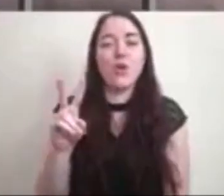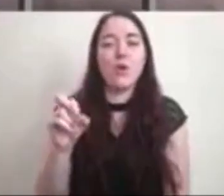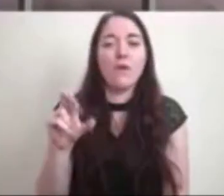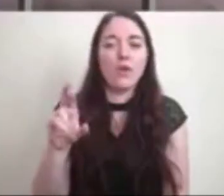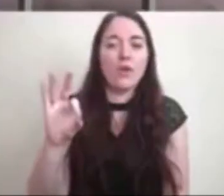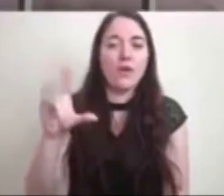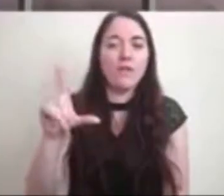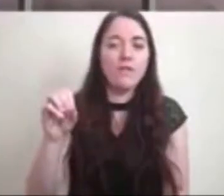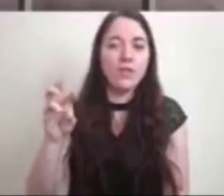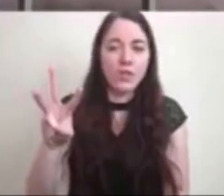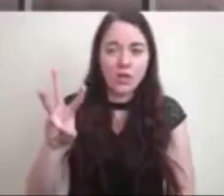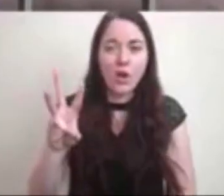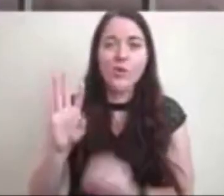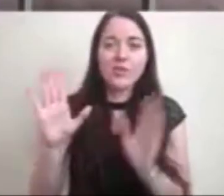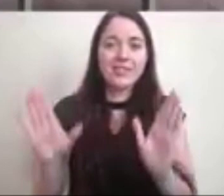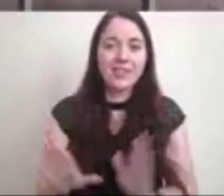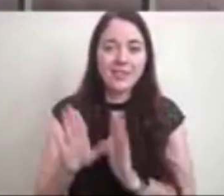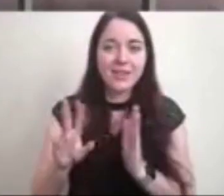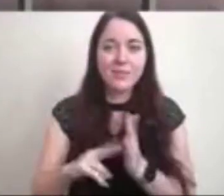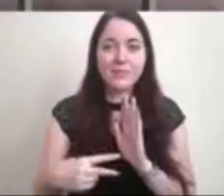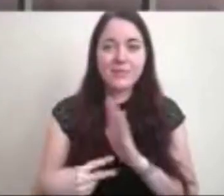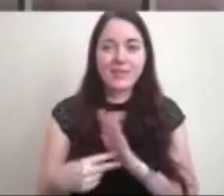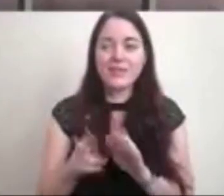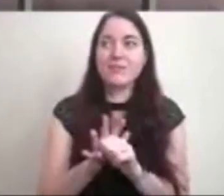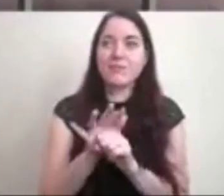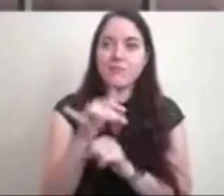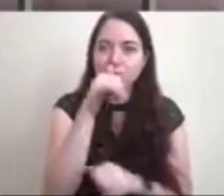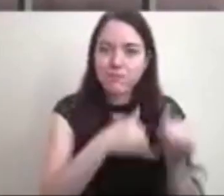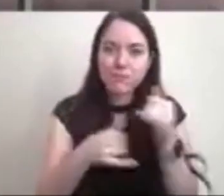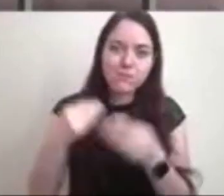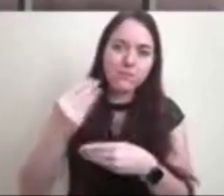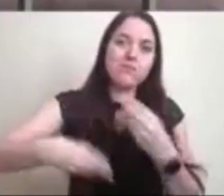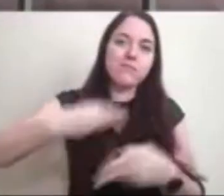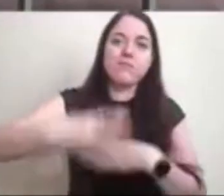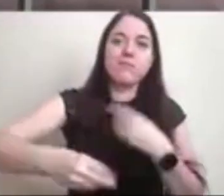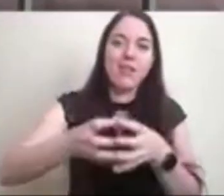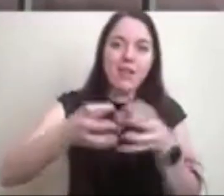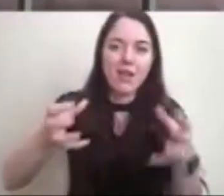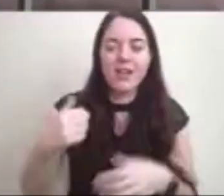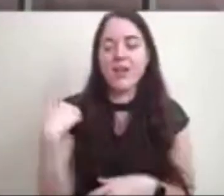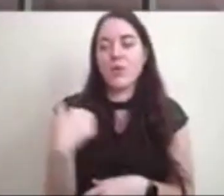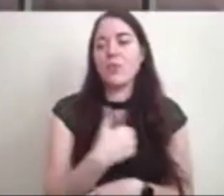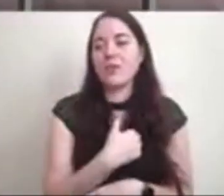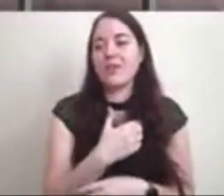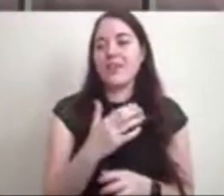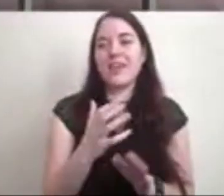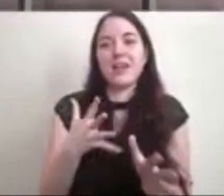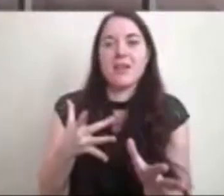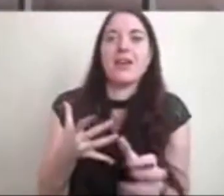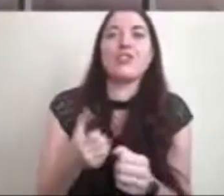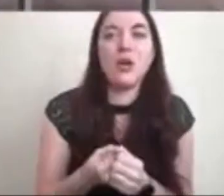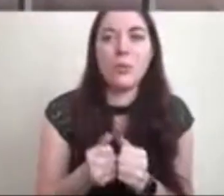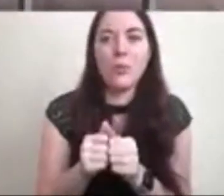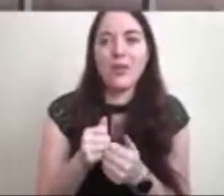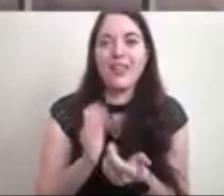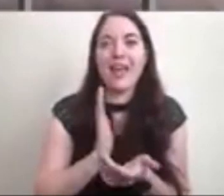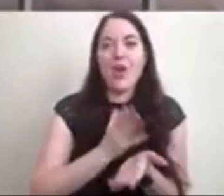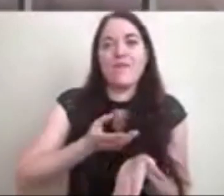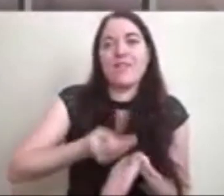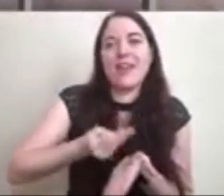for us to completely make up that ground and then position ourselves for the end of the year heading into